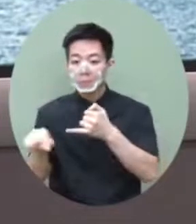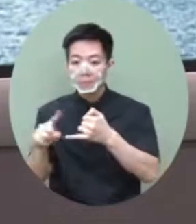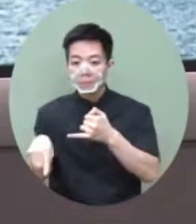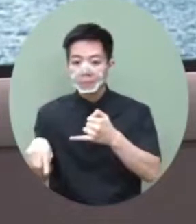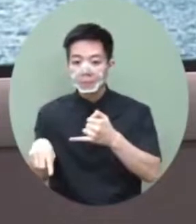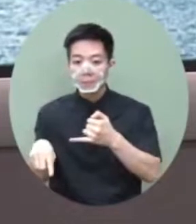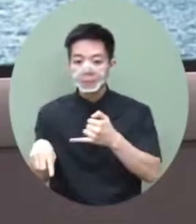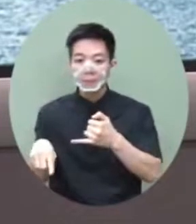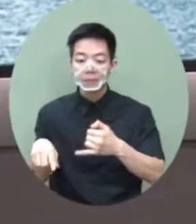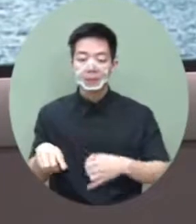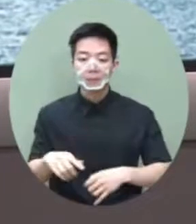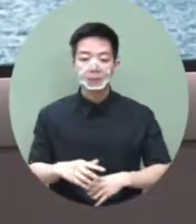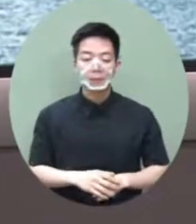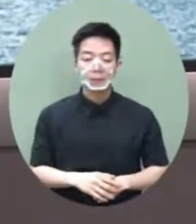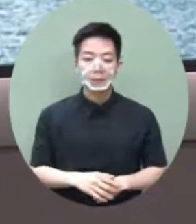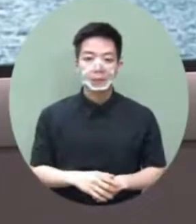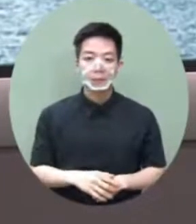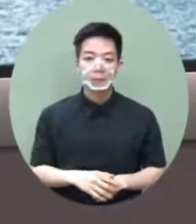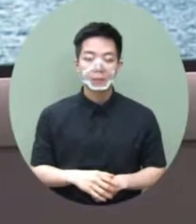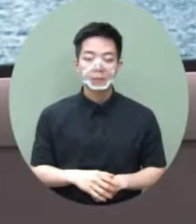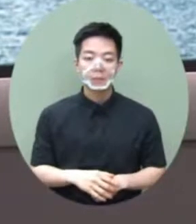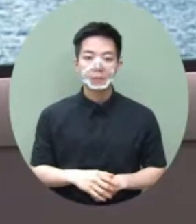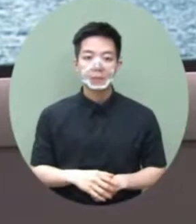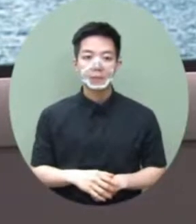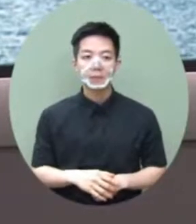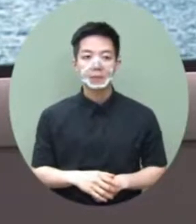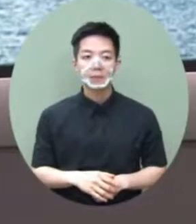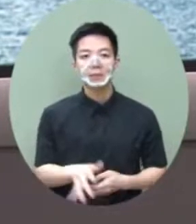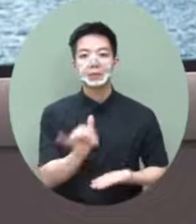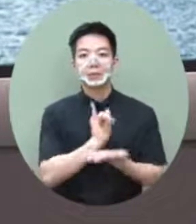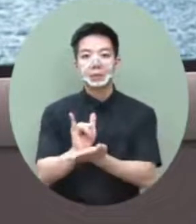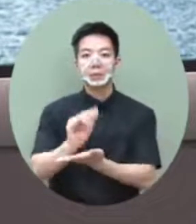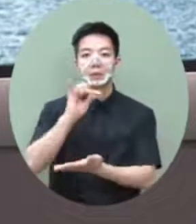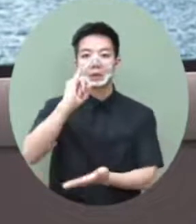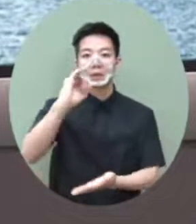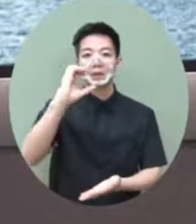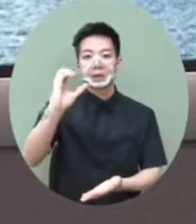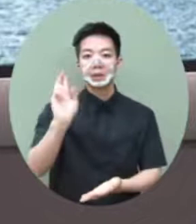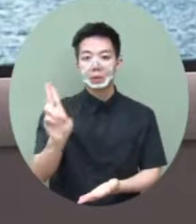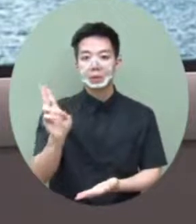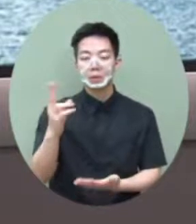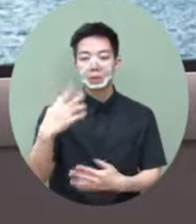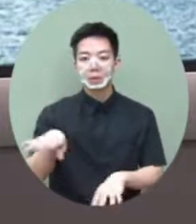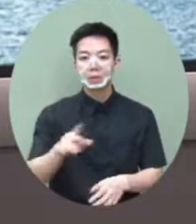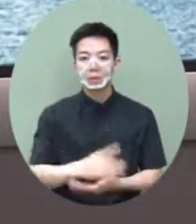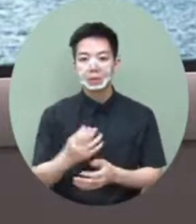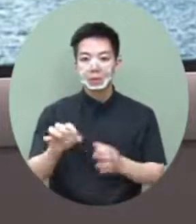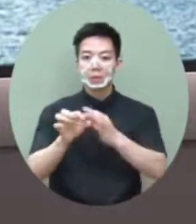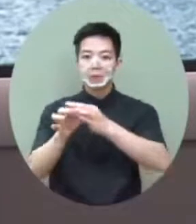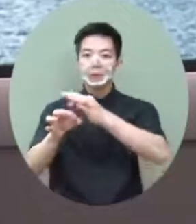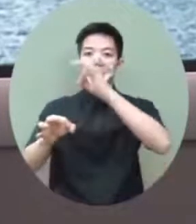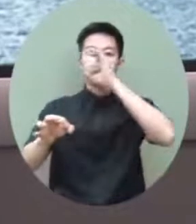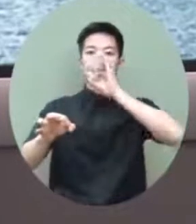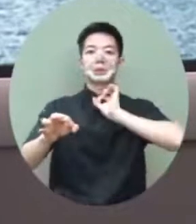condition continued to deteriorate. He was subsequently sent to ICU. He was